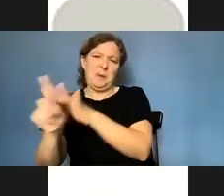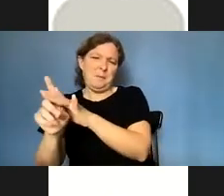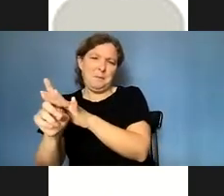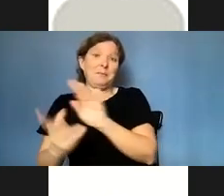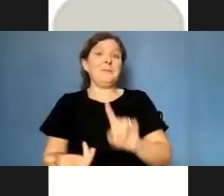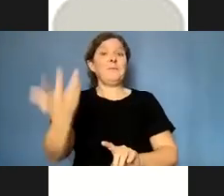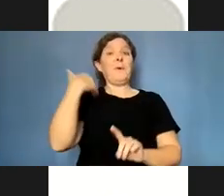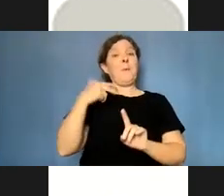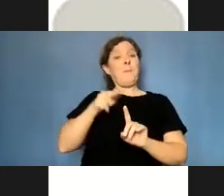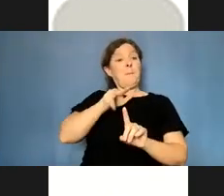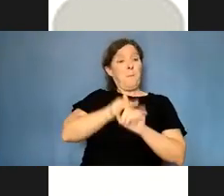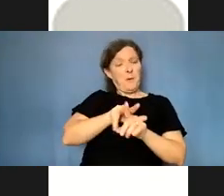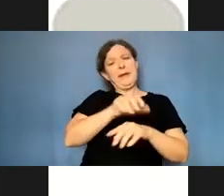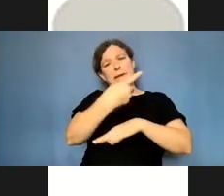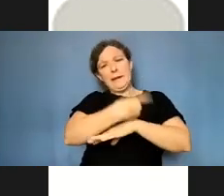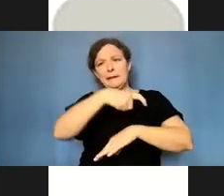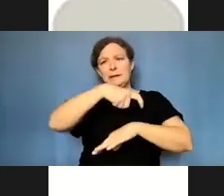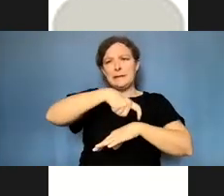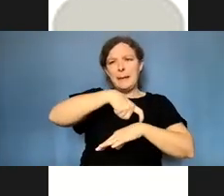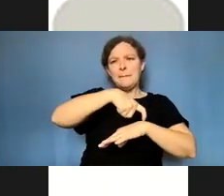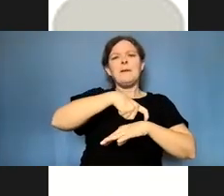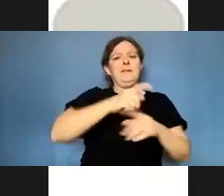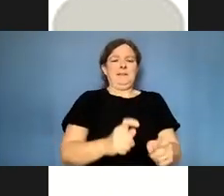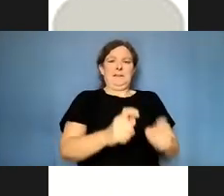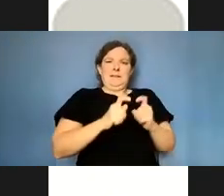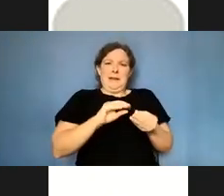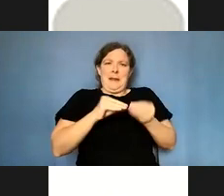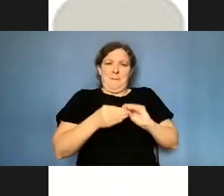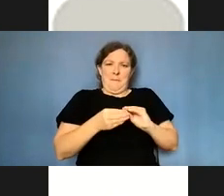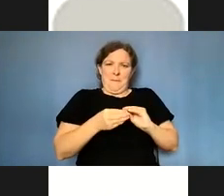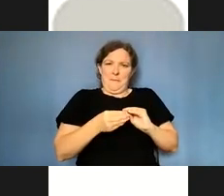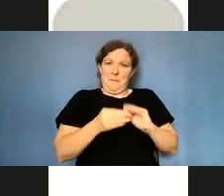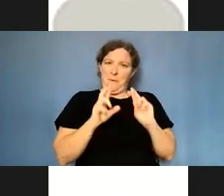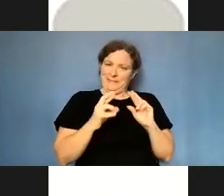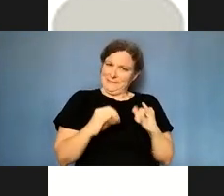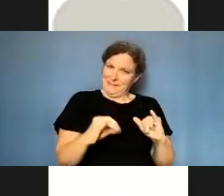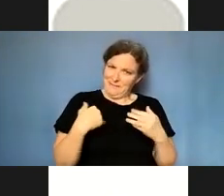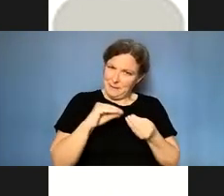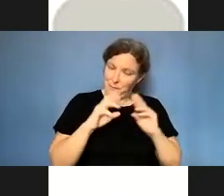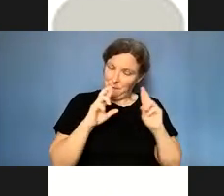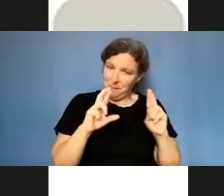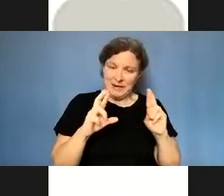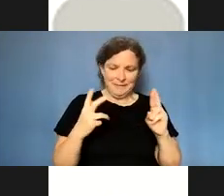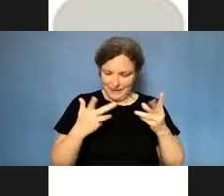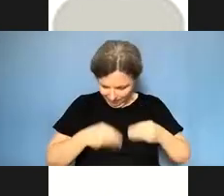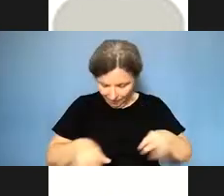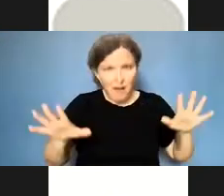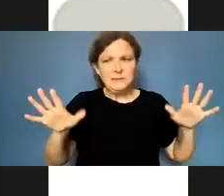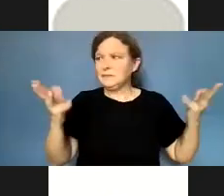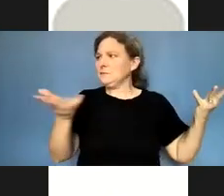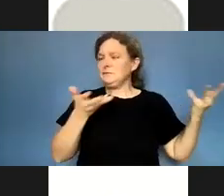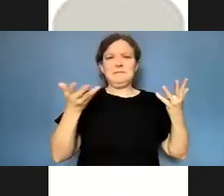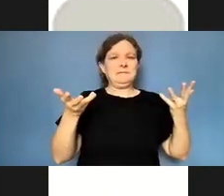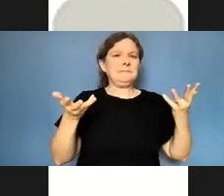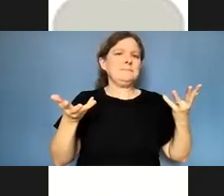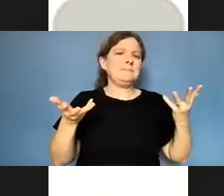doing bookings, you would have been given a COVID ID at that time. So hopefully you still have it. But if you no longer have it, you need